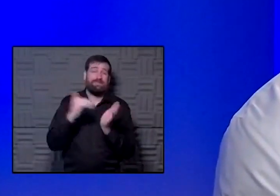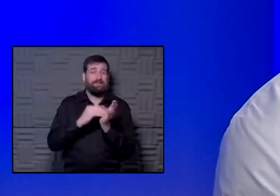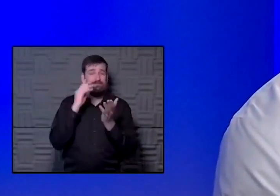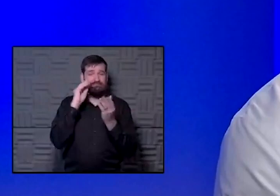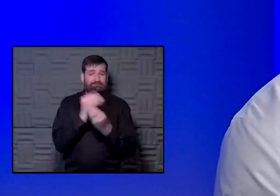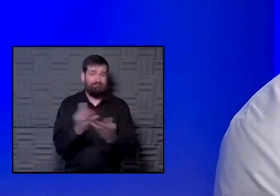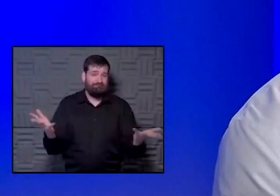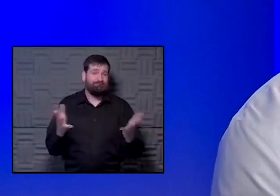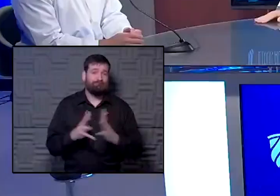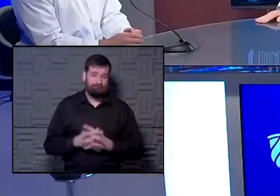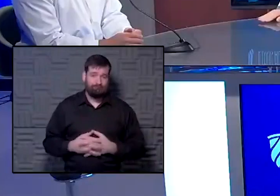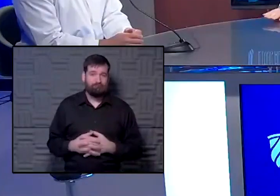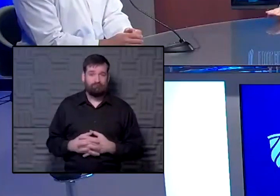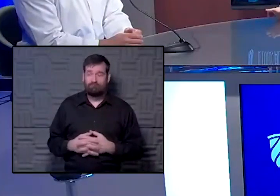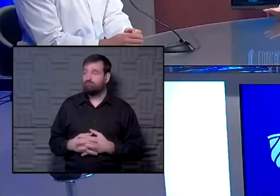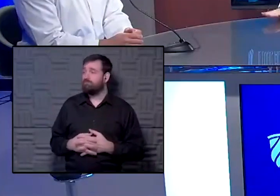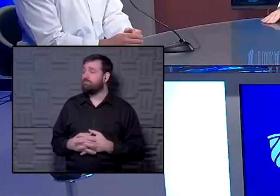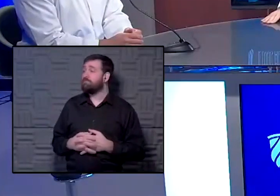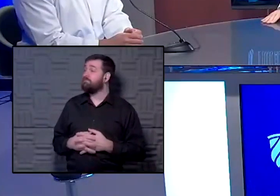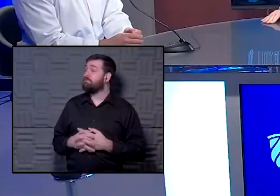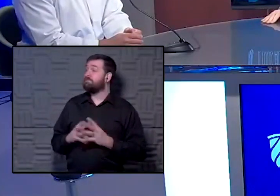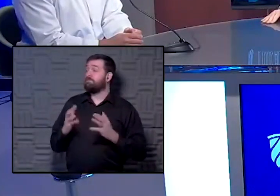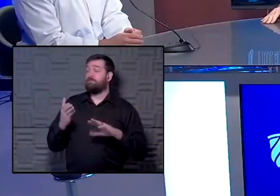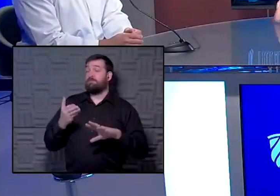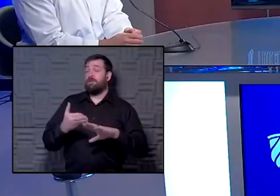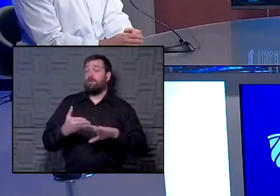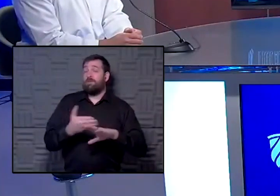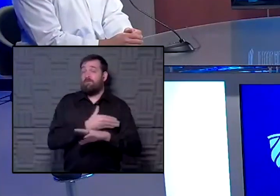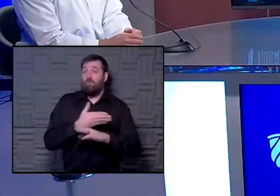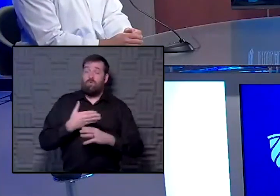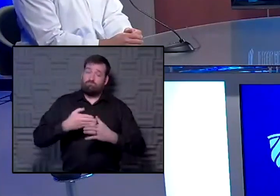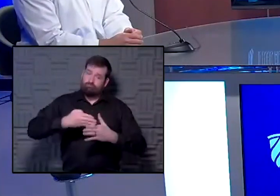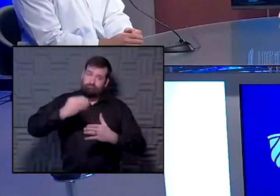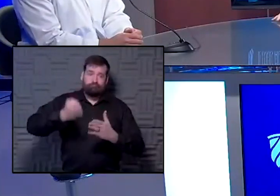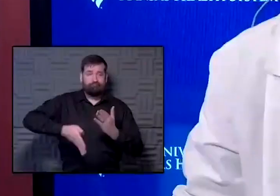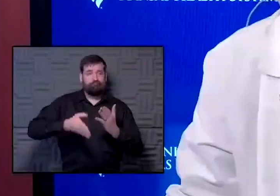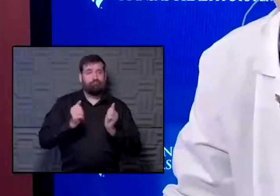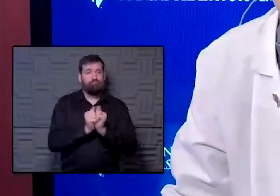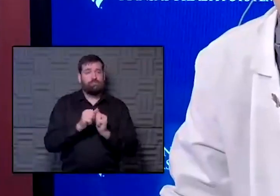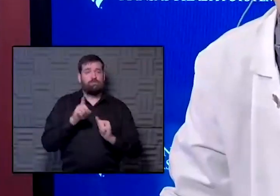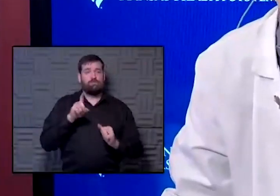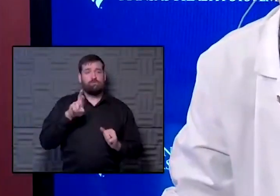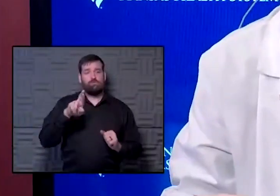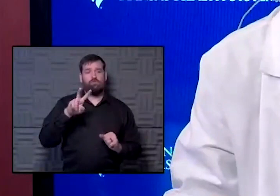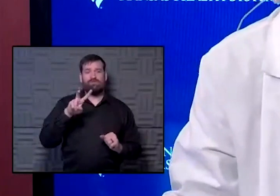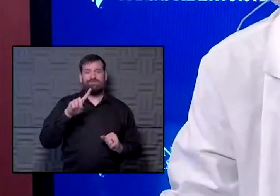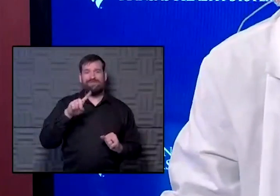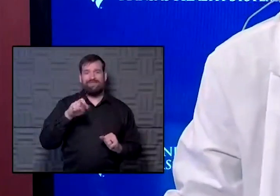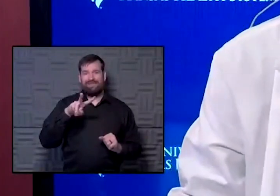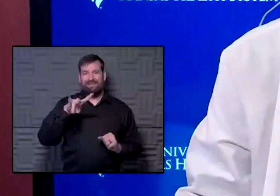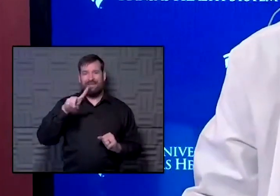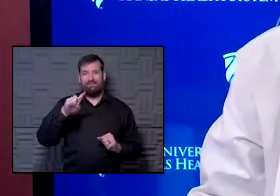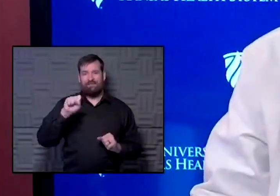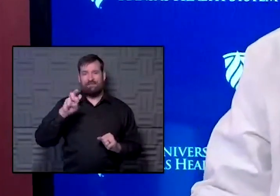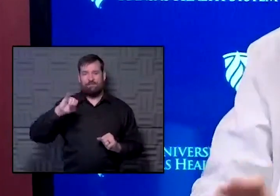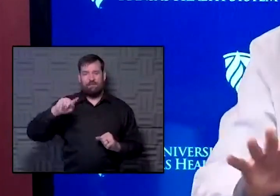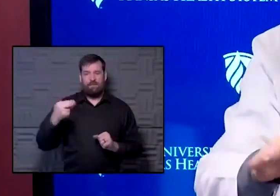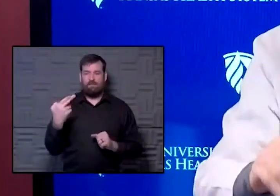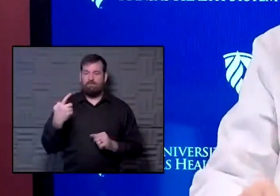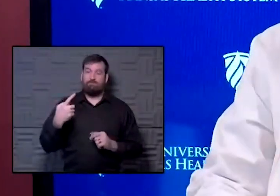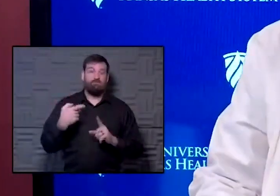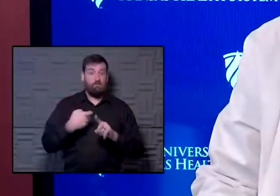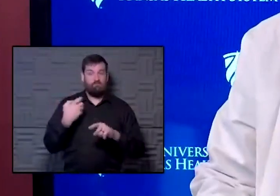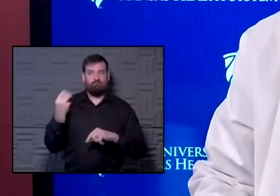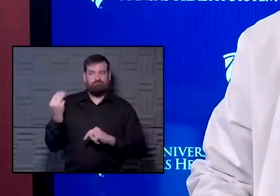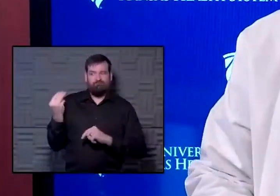abreast of all the new information. So before we have our closing thoughts with Dr. David Smith, who did a great job with us on Monday, this